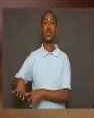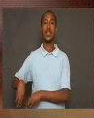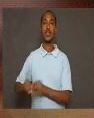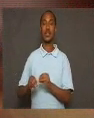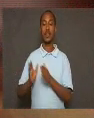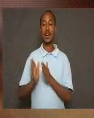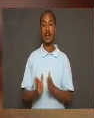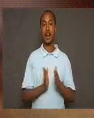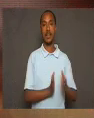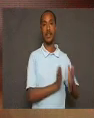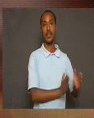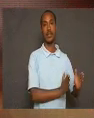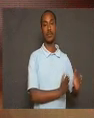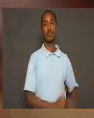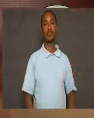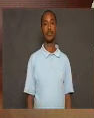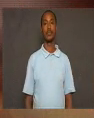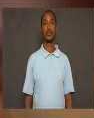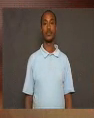Students, let's get ready.